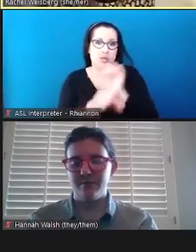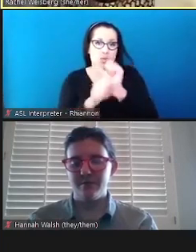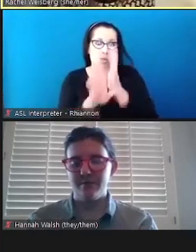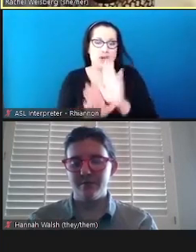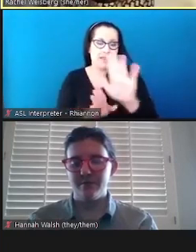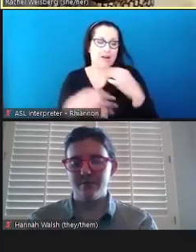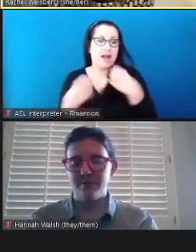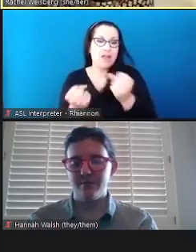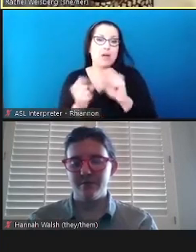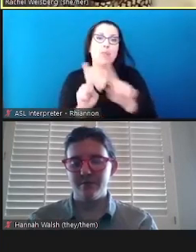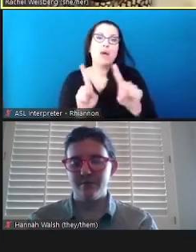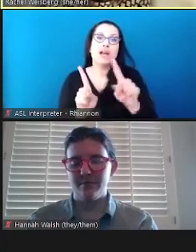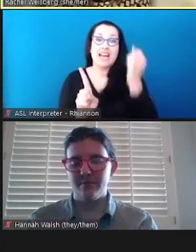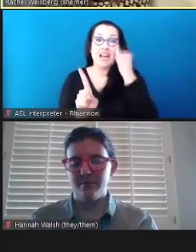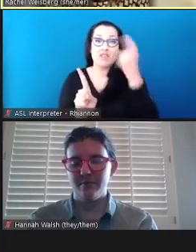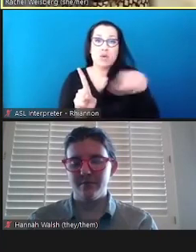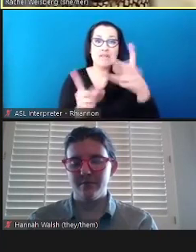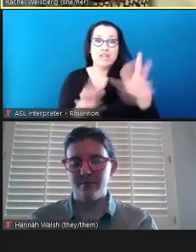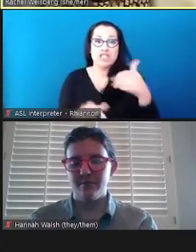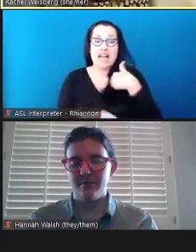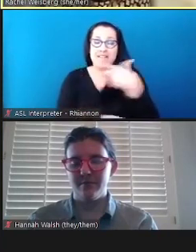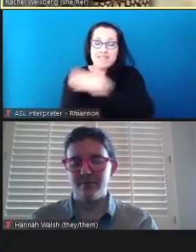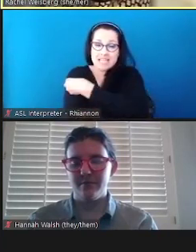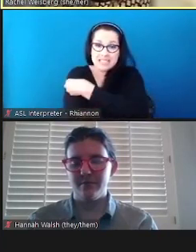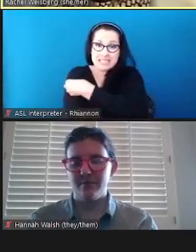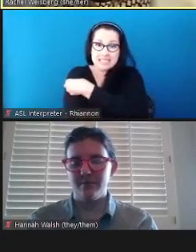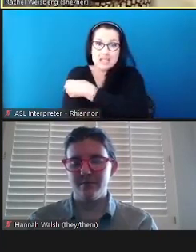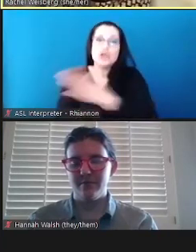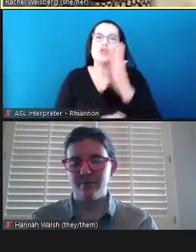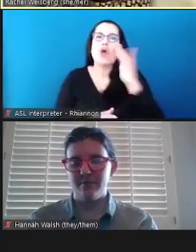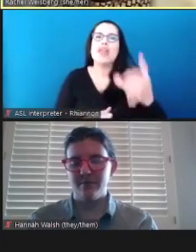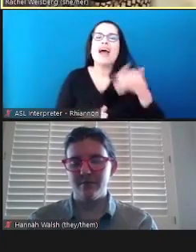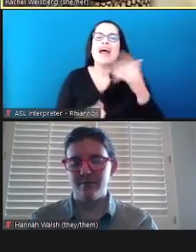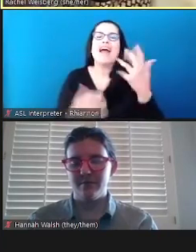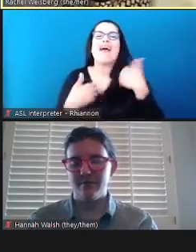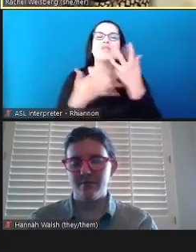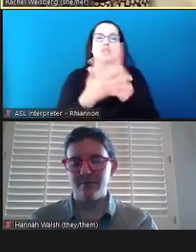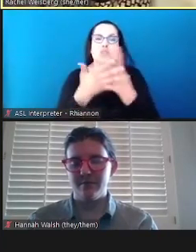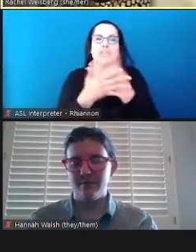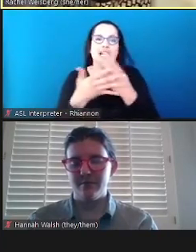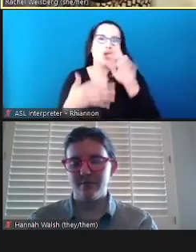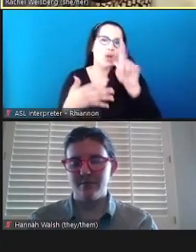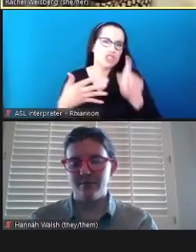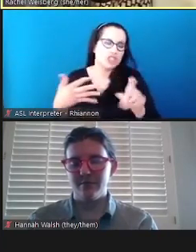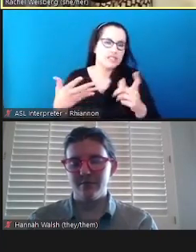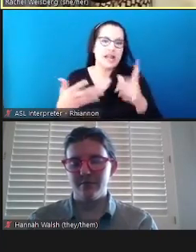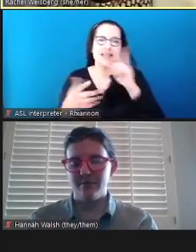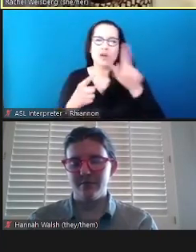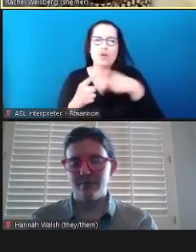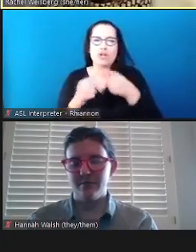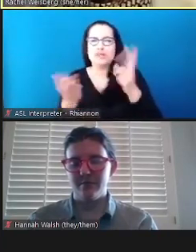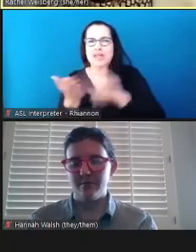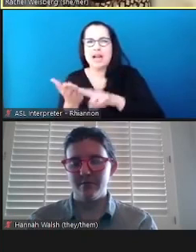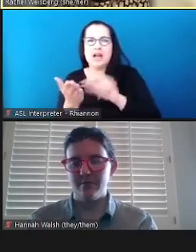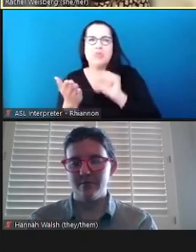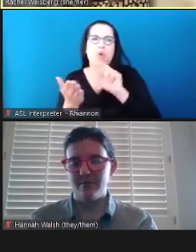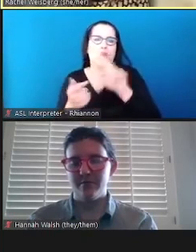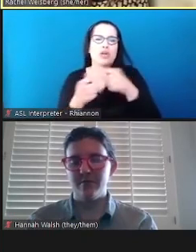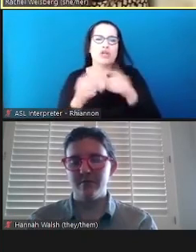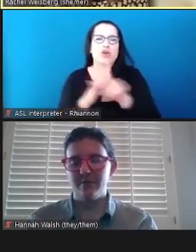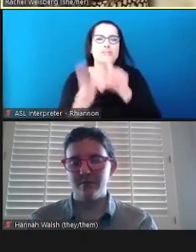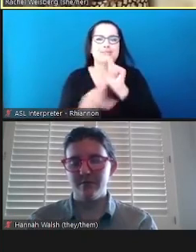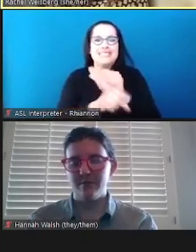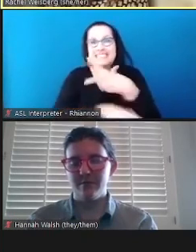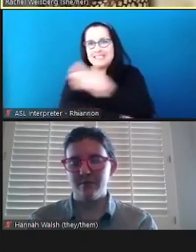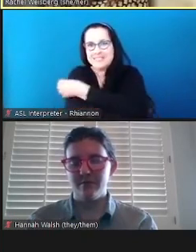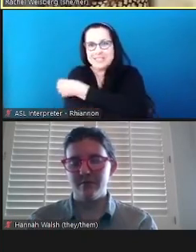had a vaccine, and remember that there's some screening questions that are asked, either I think when you sign up or when you actually get the vaccine. And